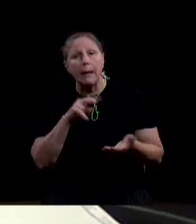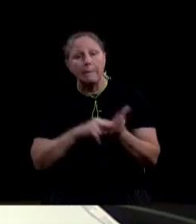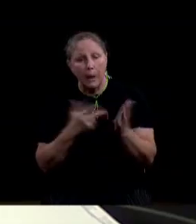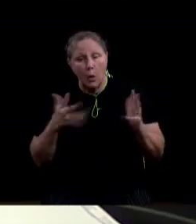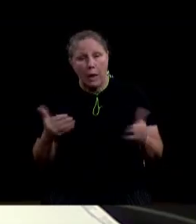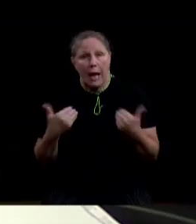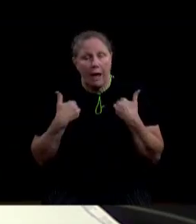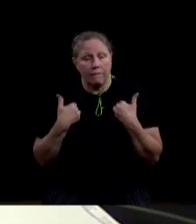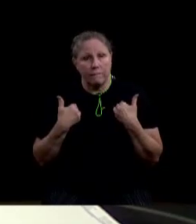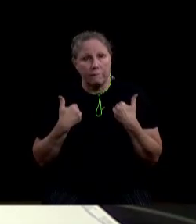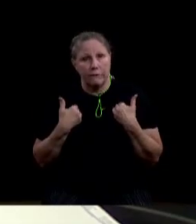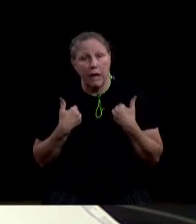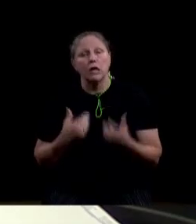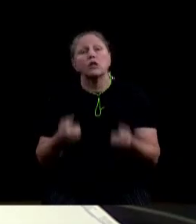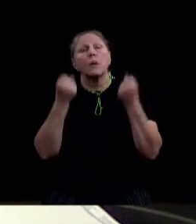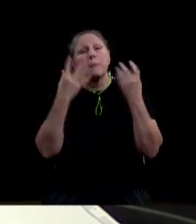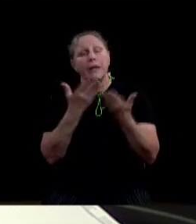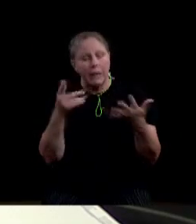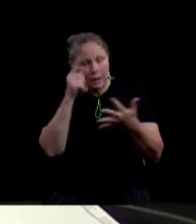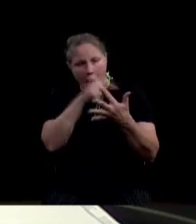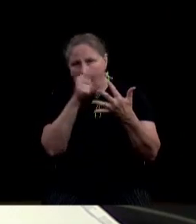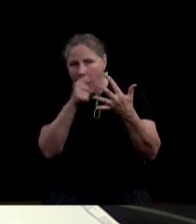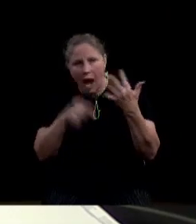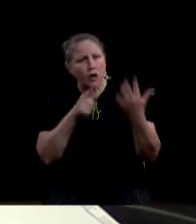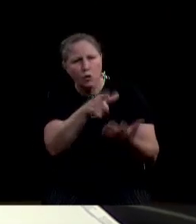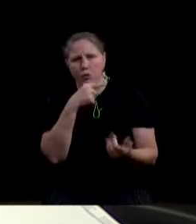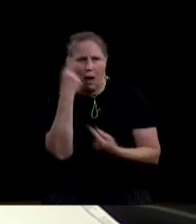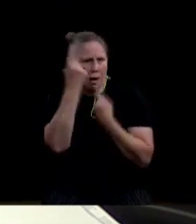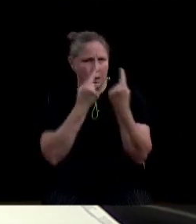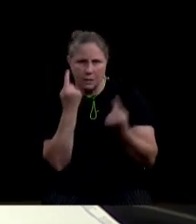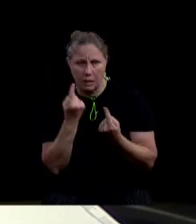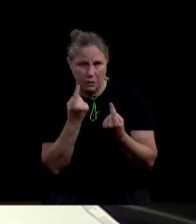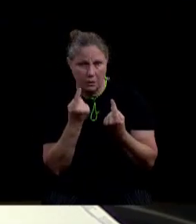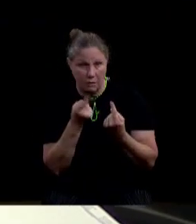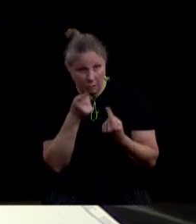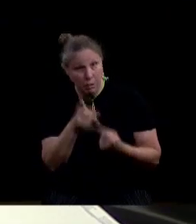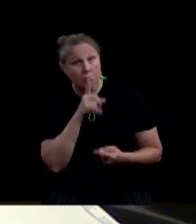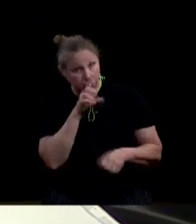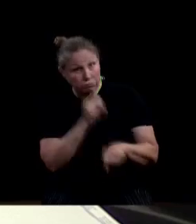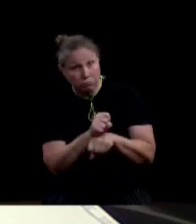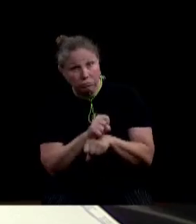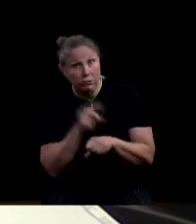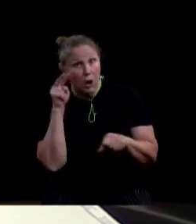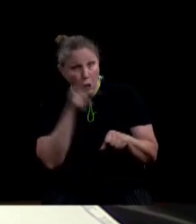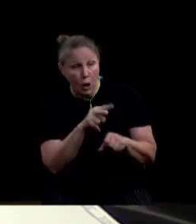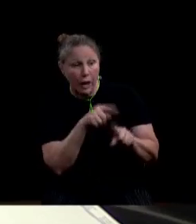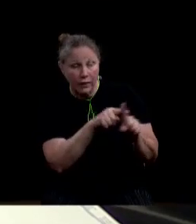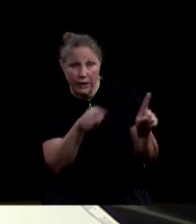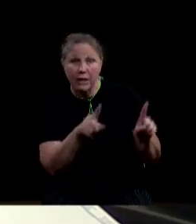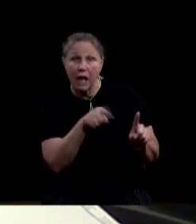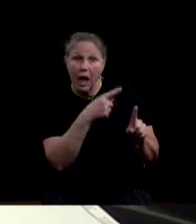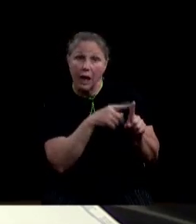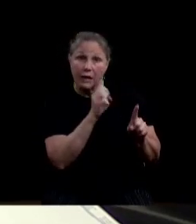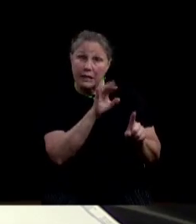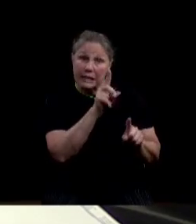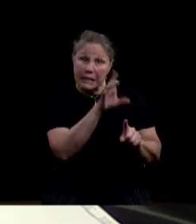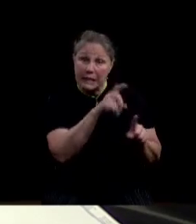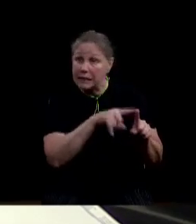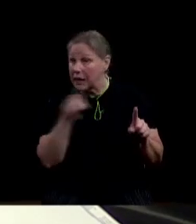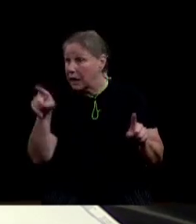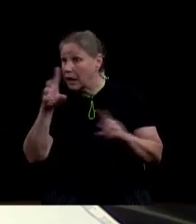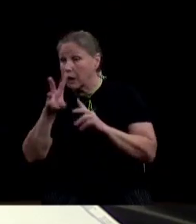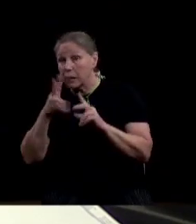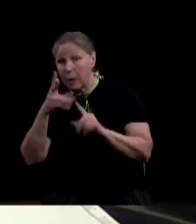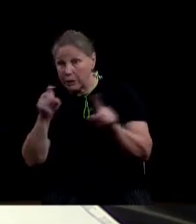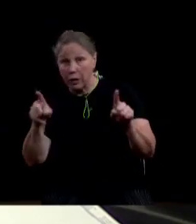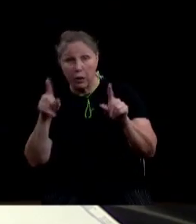into consideration. Have you actually looked at sources other than the CDC and the World Health Organization? Have you looked at the